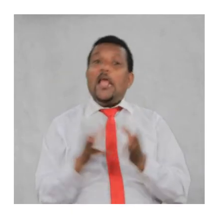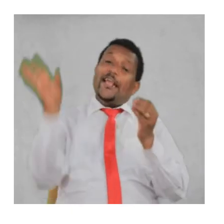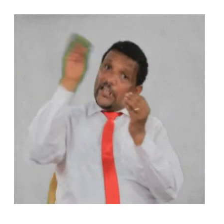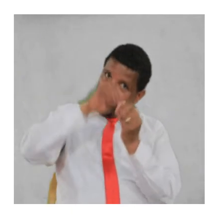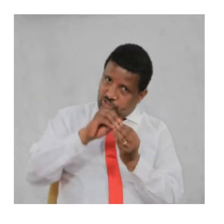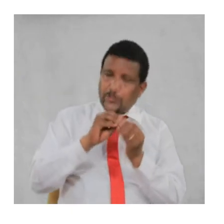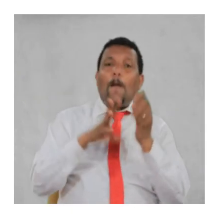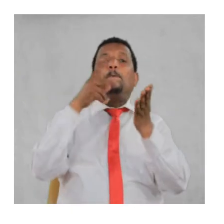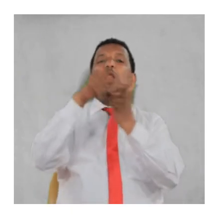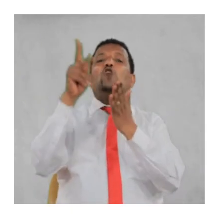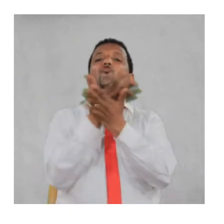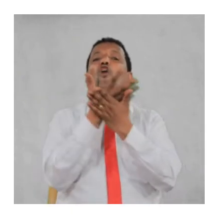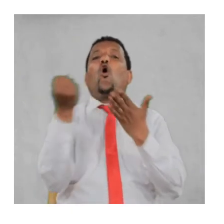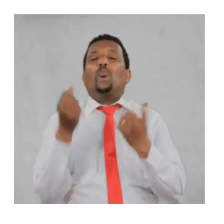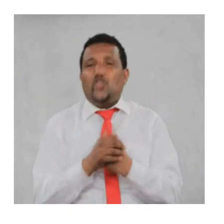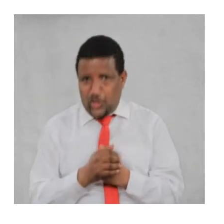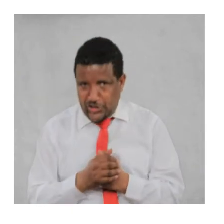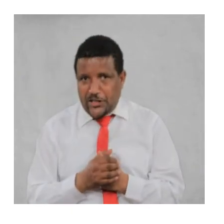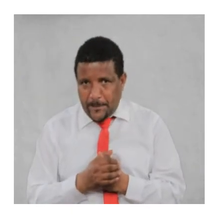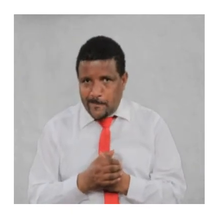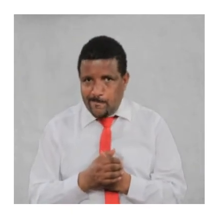Increasing in price of a commodity